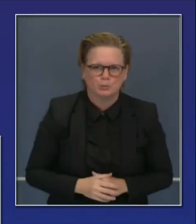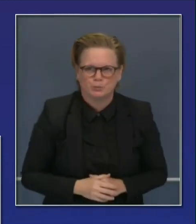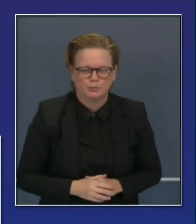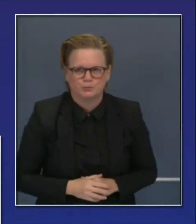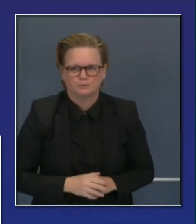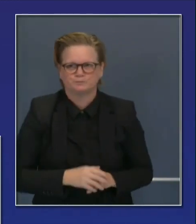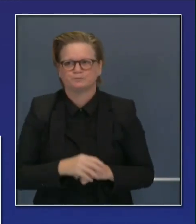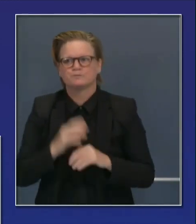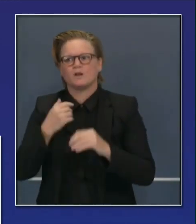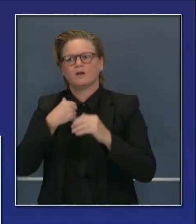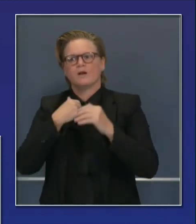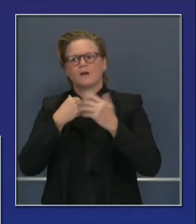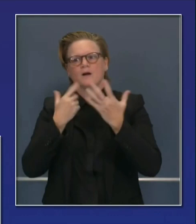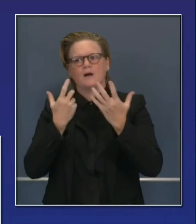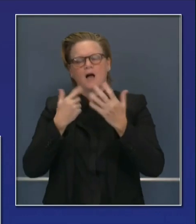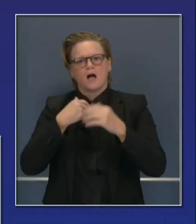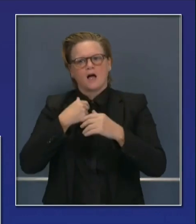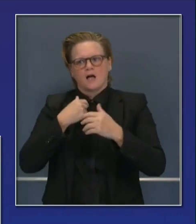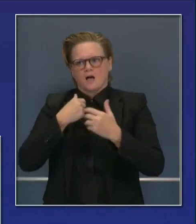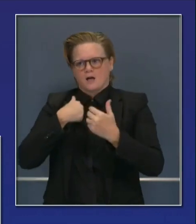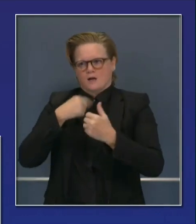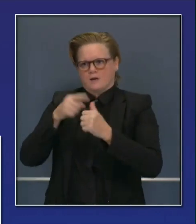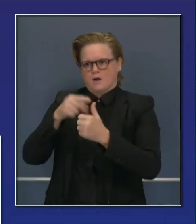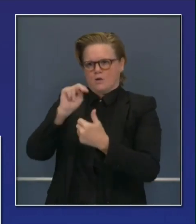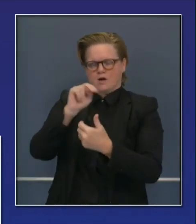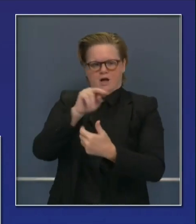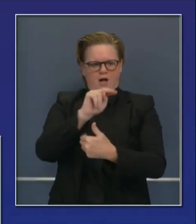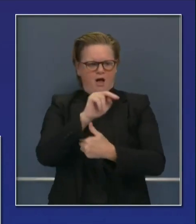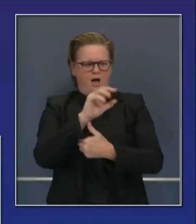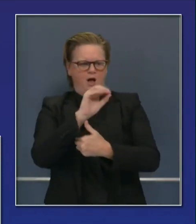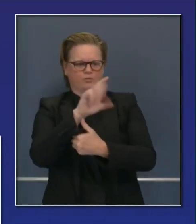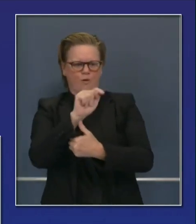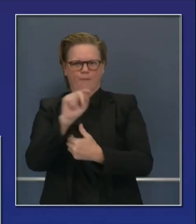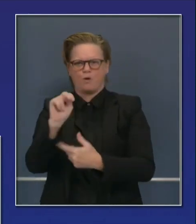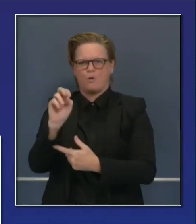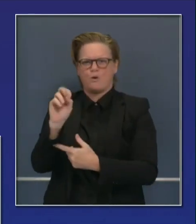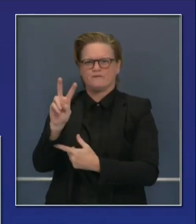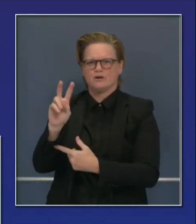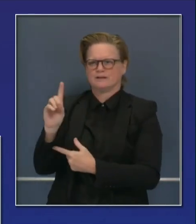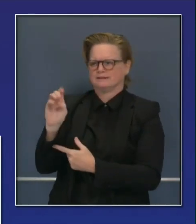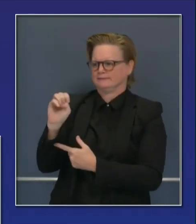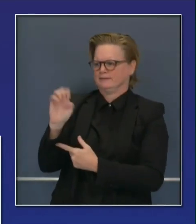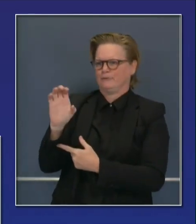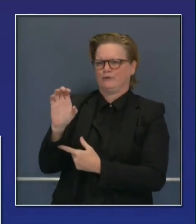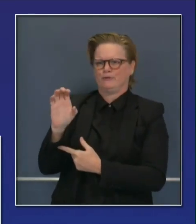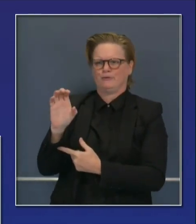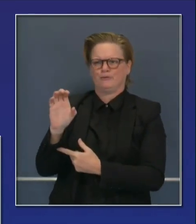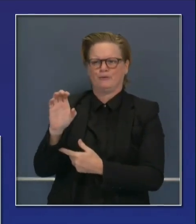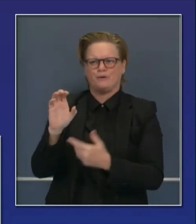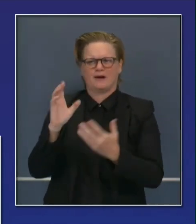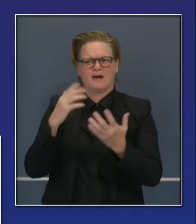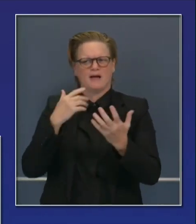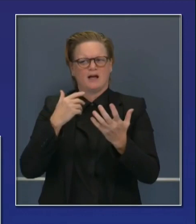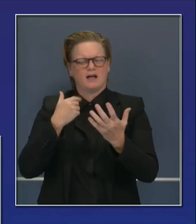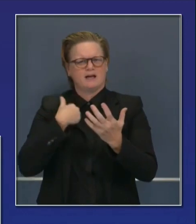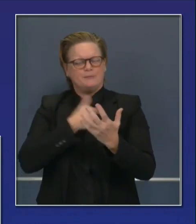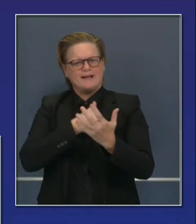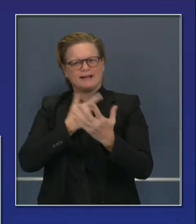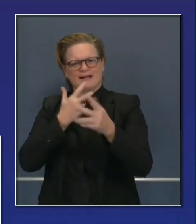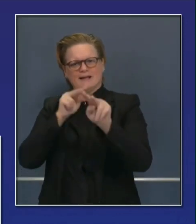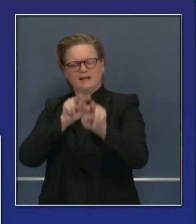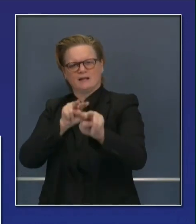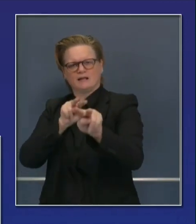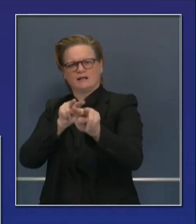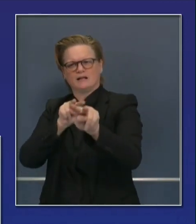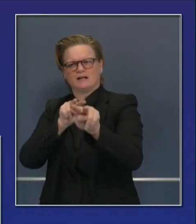October, November, December, that we once again maintain our vigilance as it relates to active